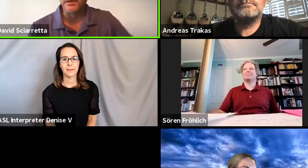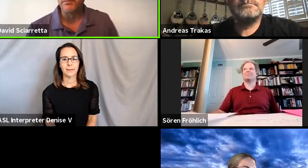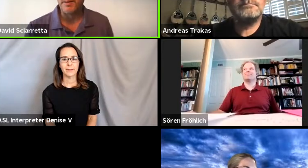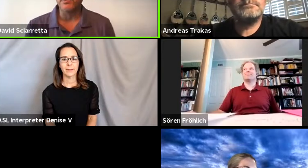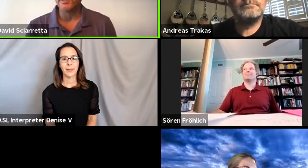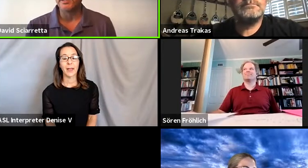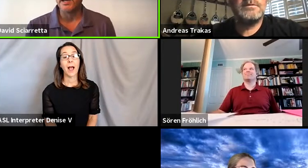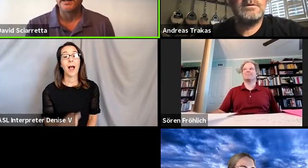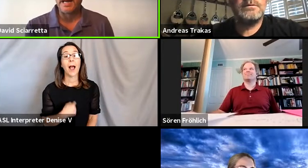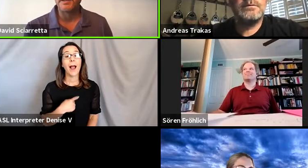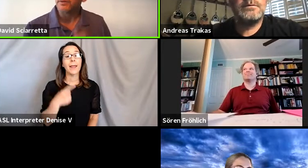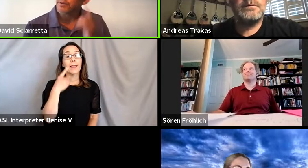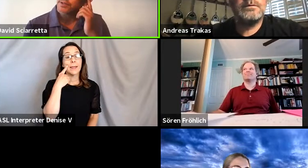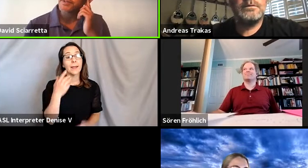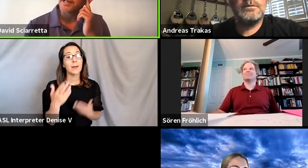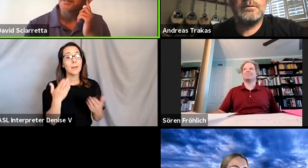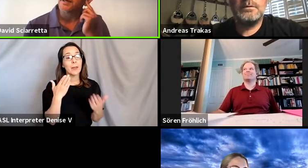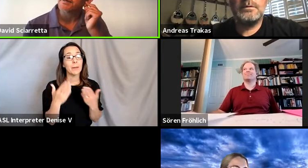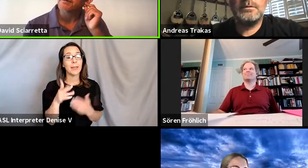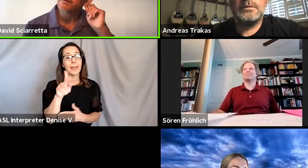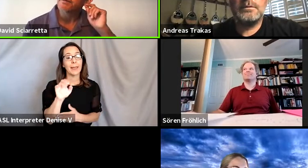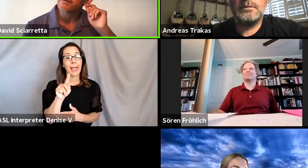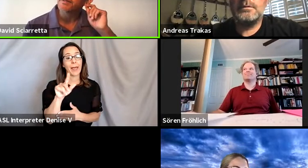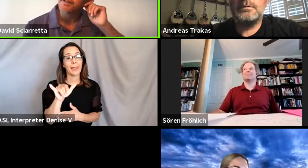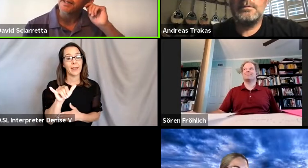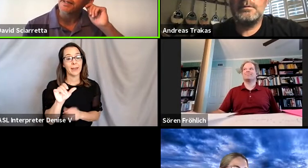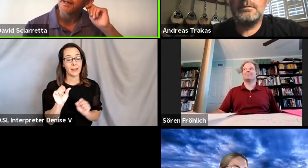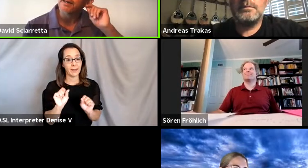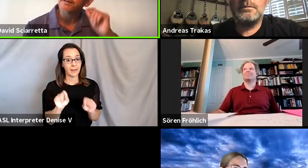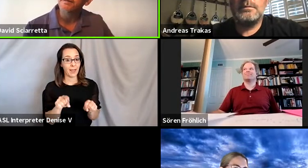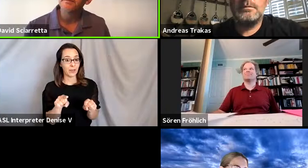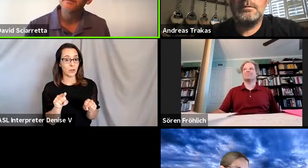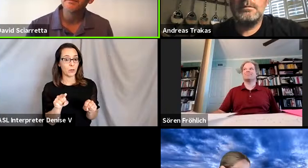I think maybe Kathy, could you take the